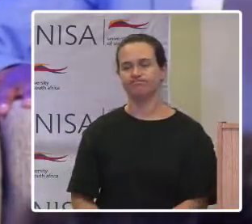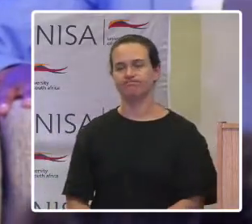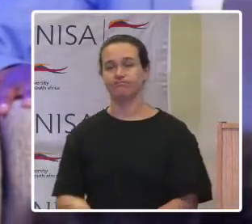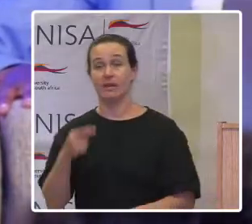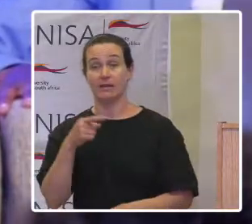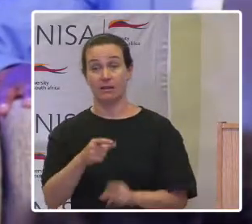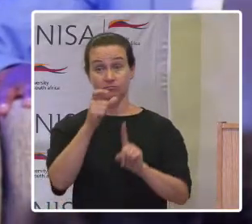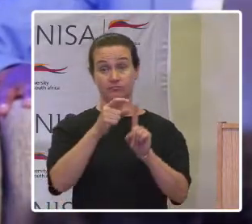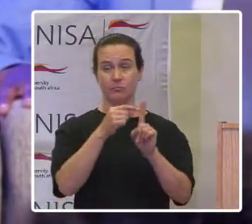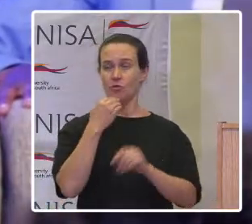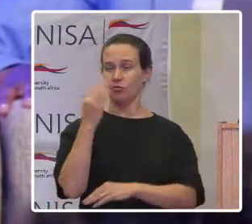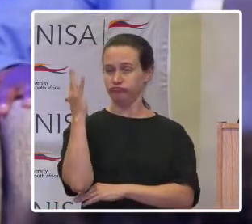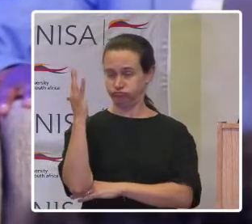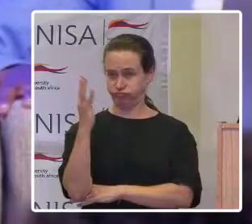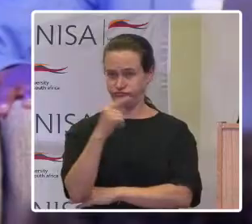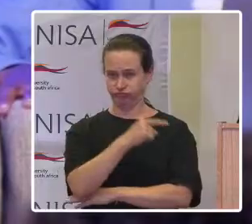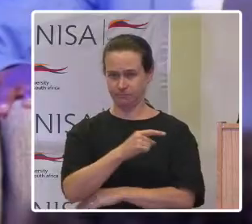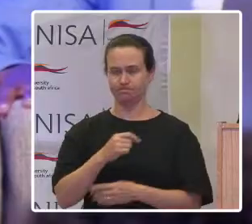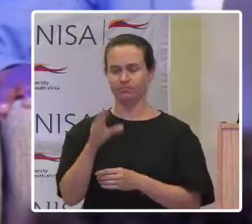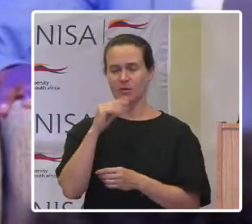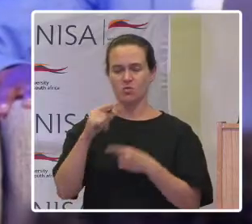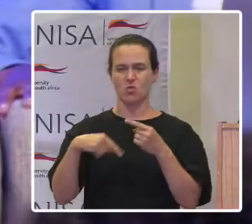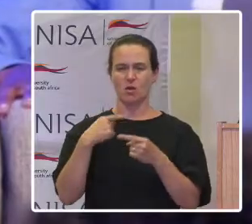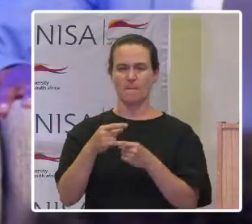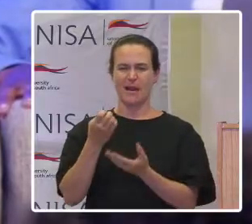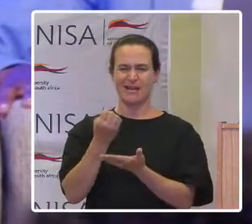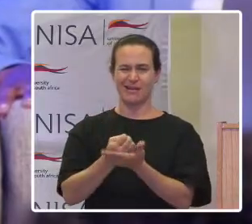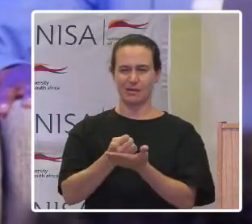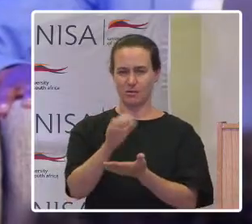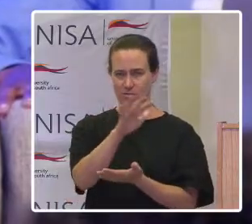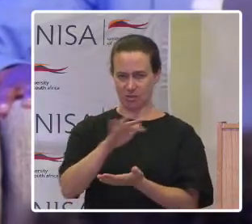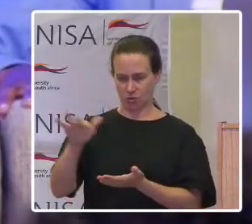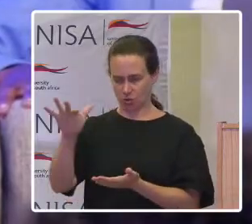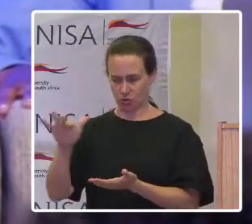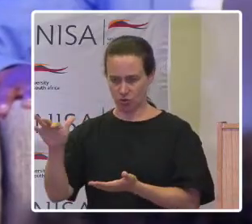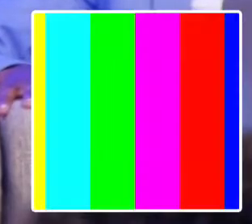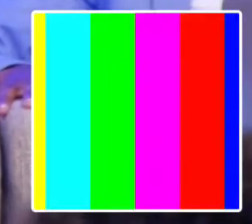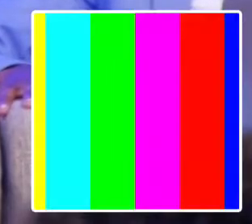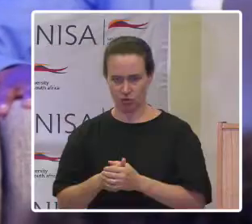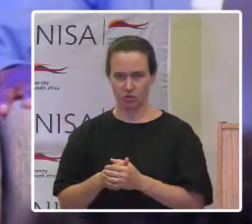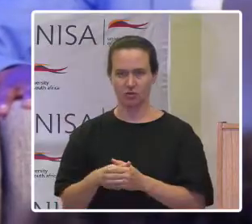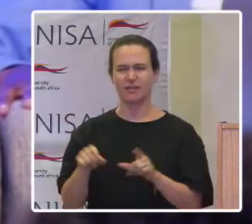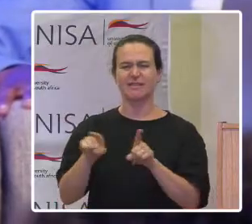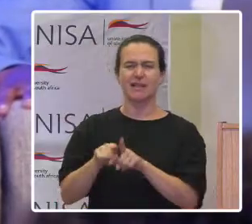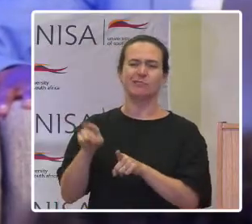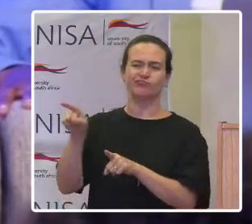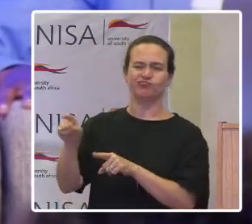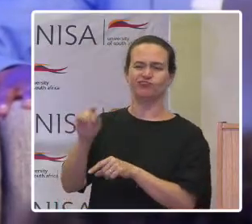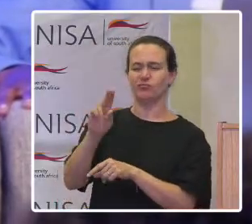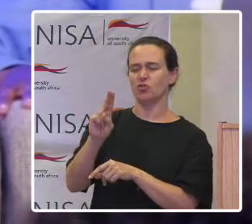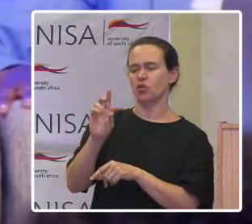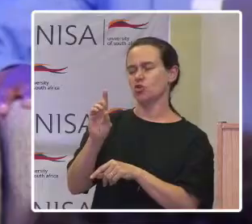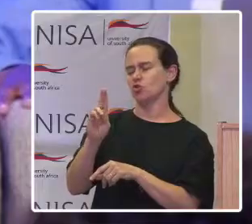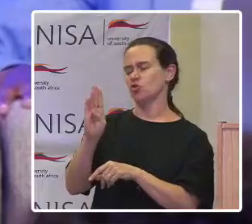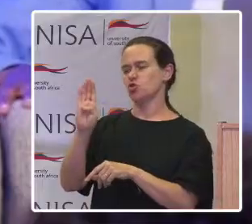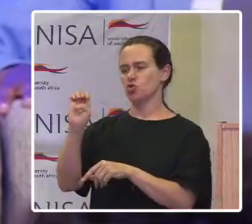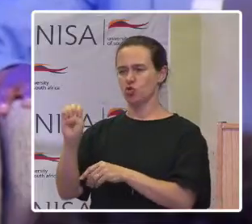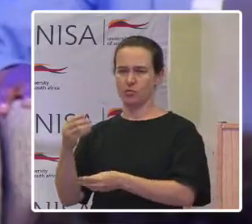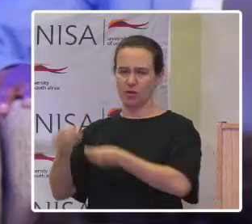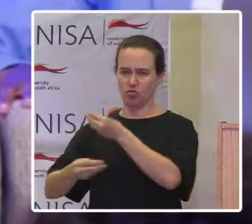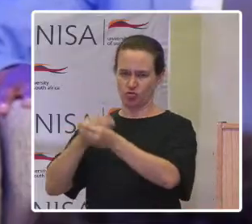today, spoke about economic zones, much like the Dubai trade port. I think